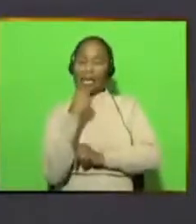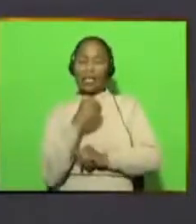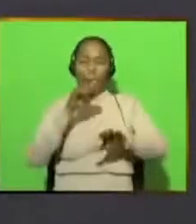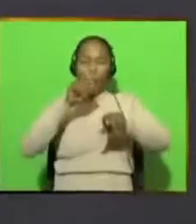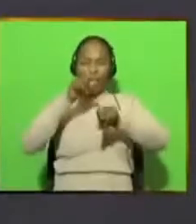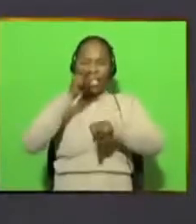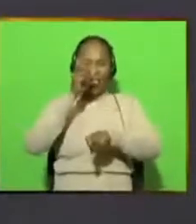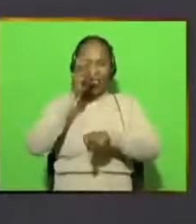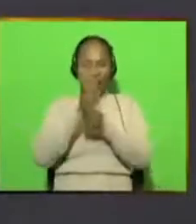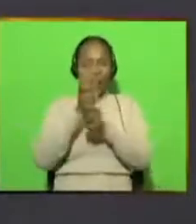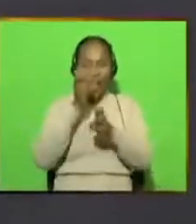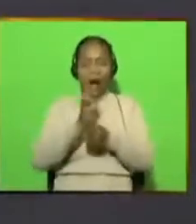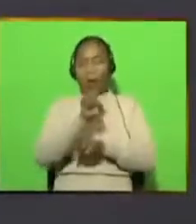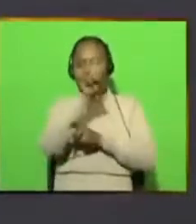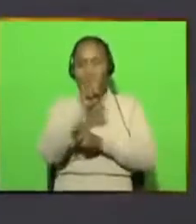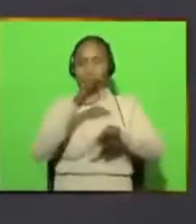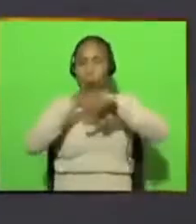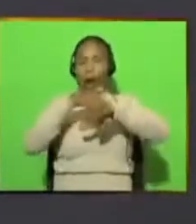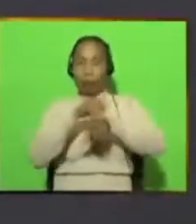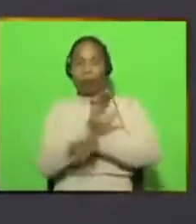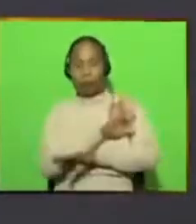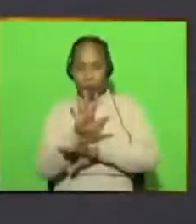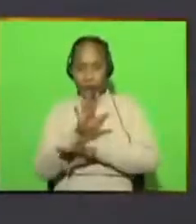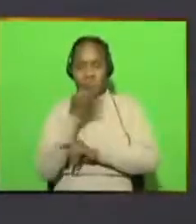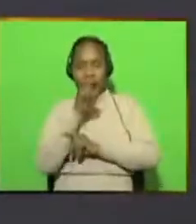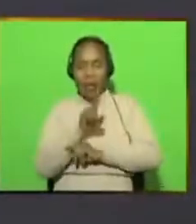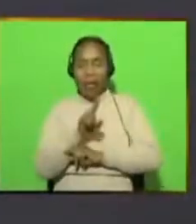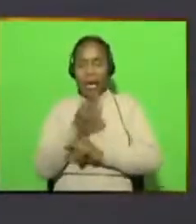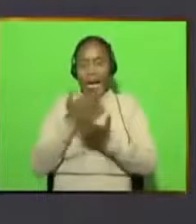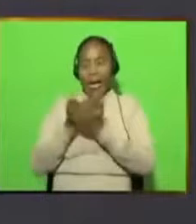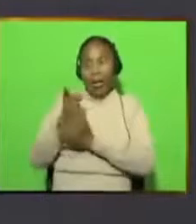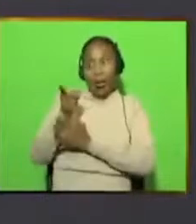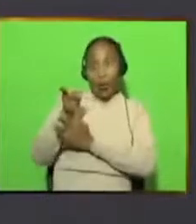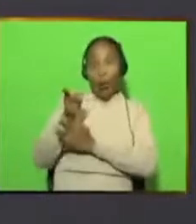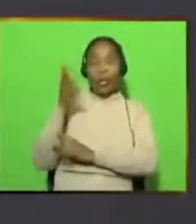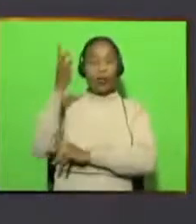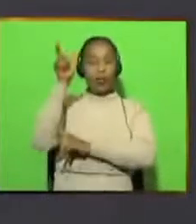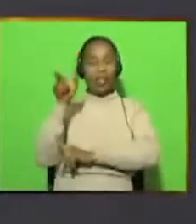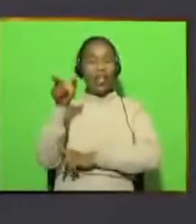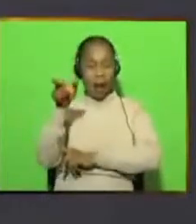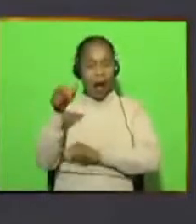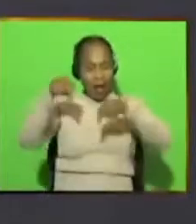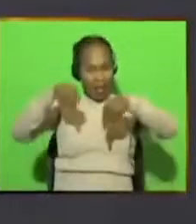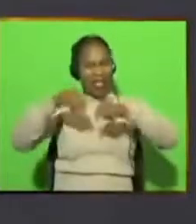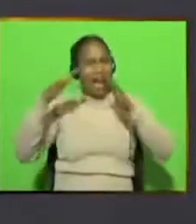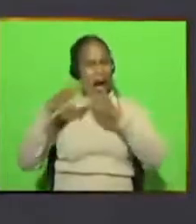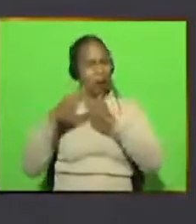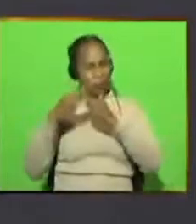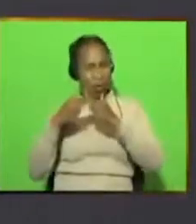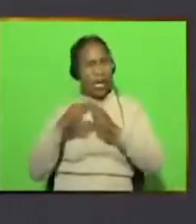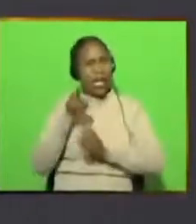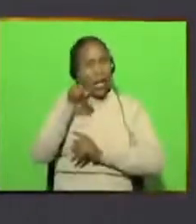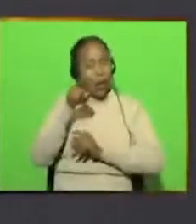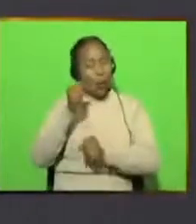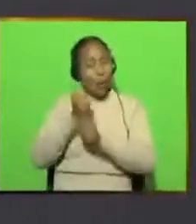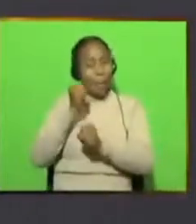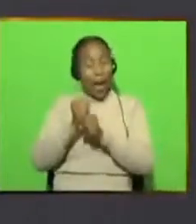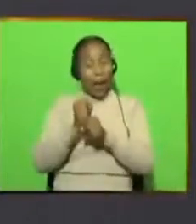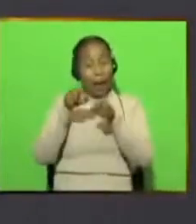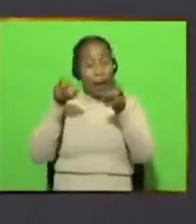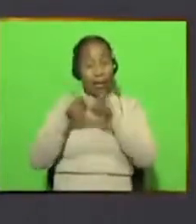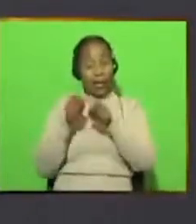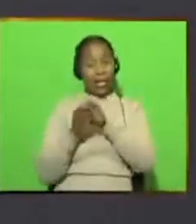says, could, as the Speaker of this House, hold the executive to account regardless of how it's put